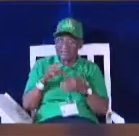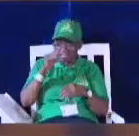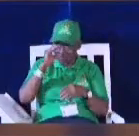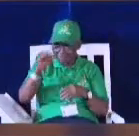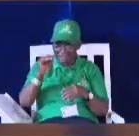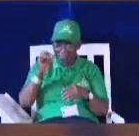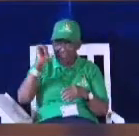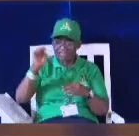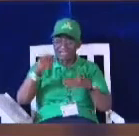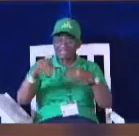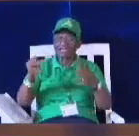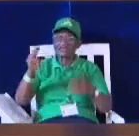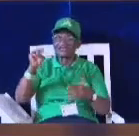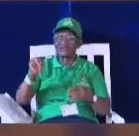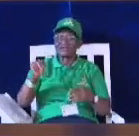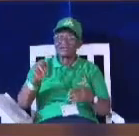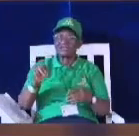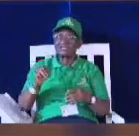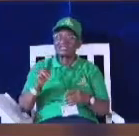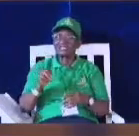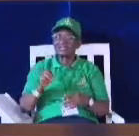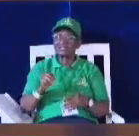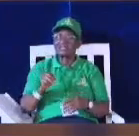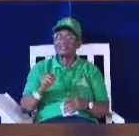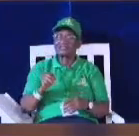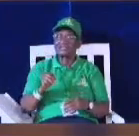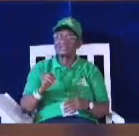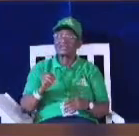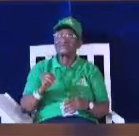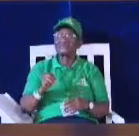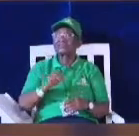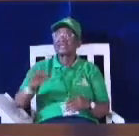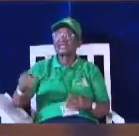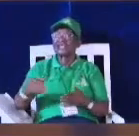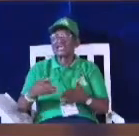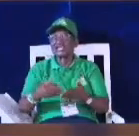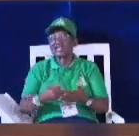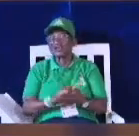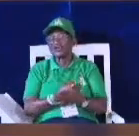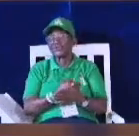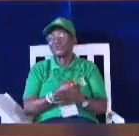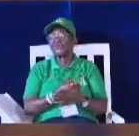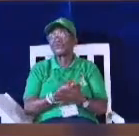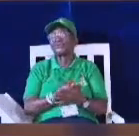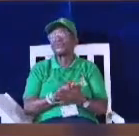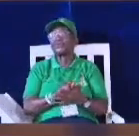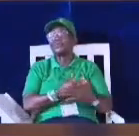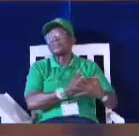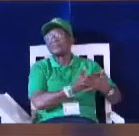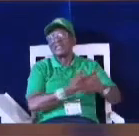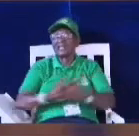He gave him skin like of a brand new baby.